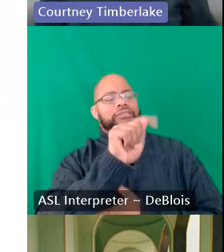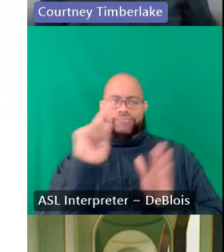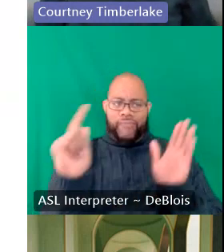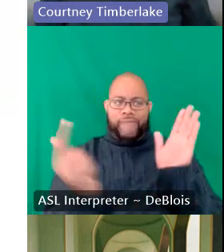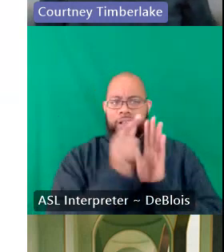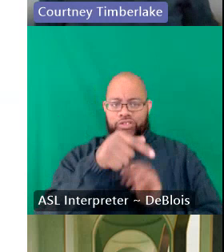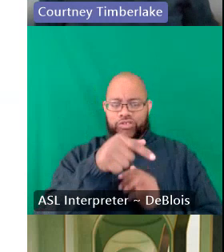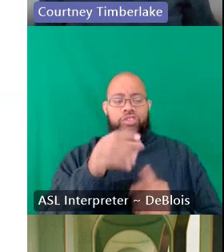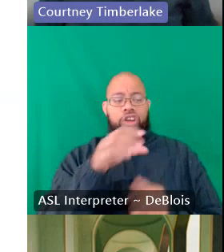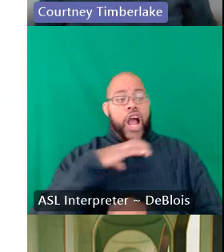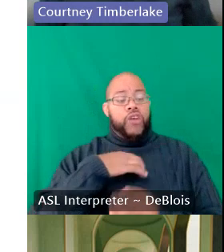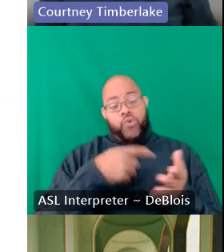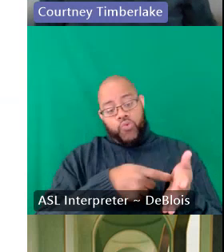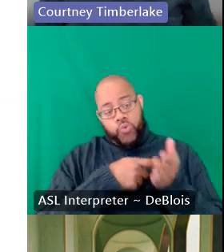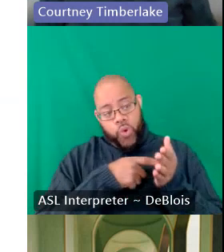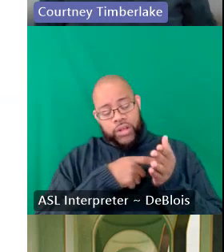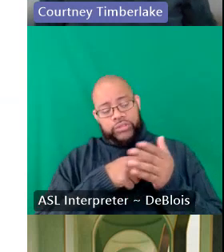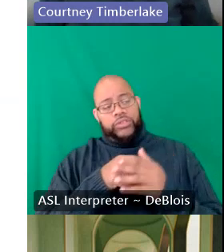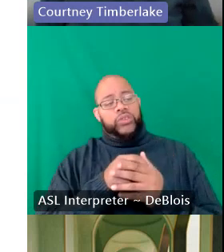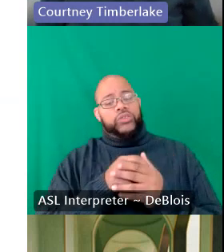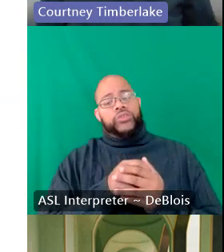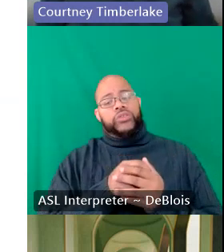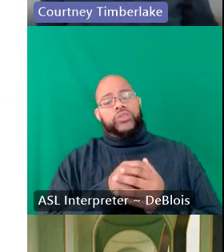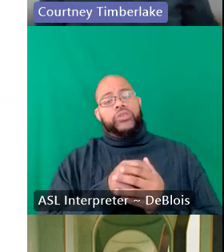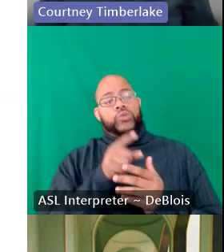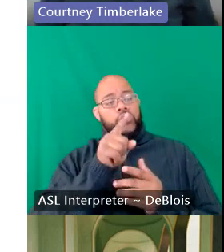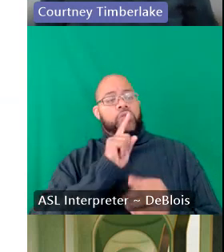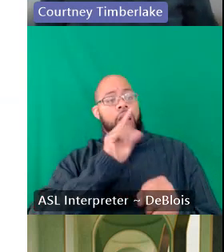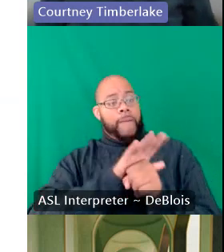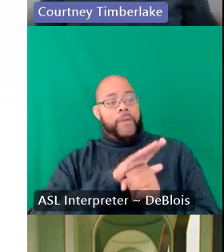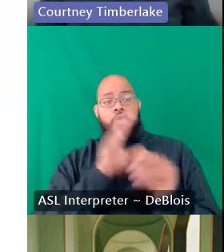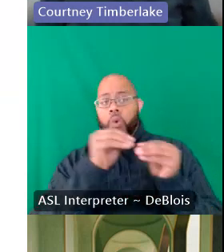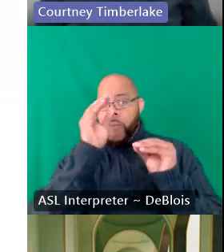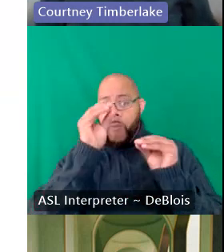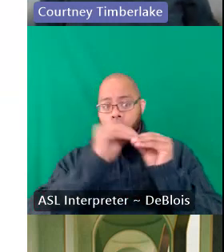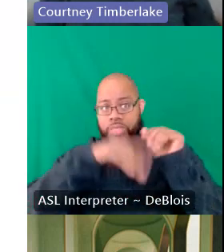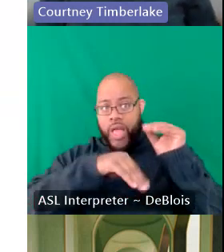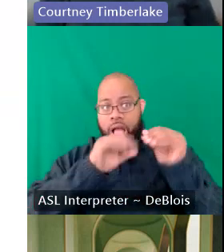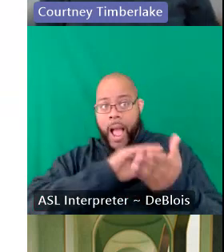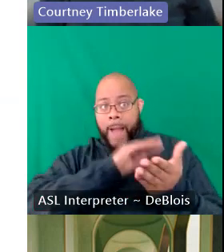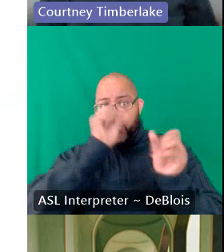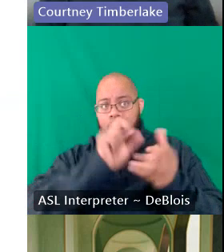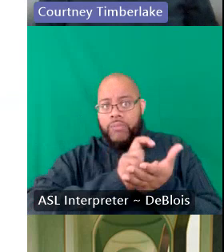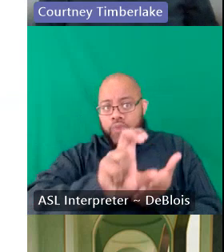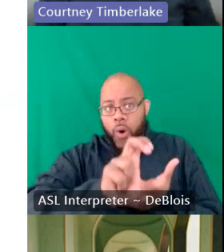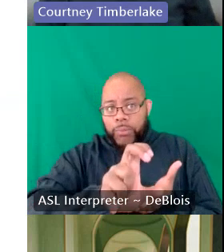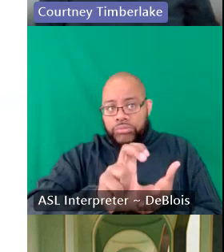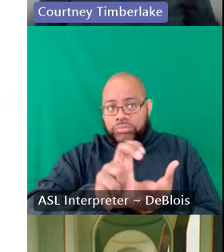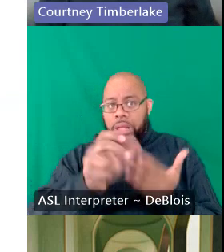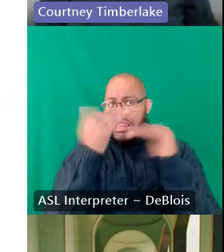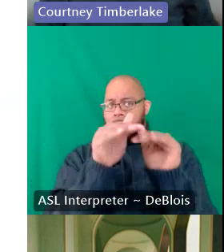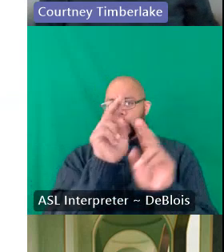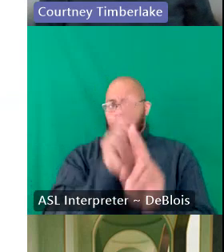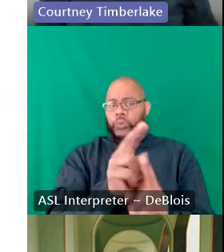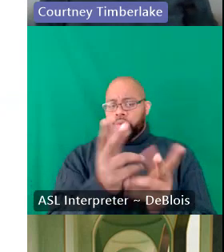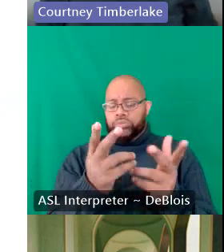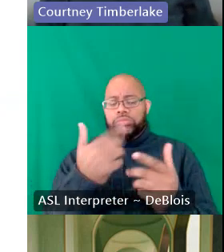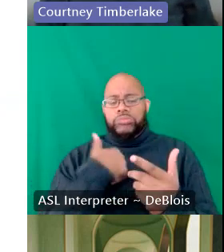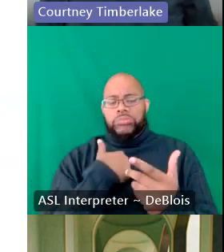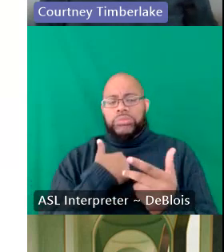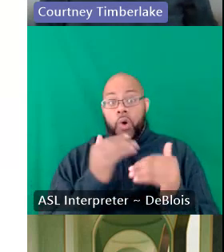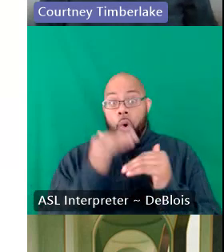Congress requires that you obligate no more than the amount that you've been appropriated. Going over that amount